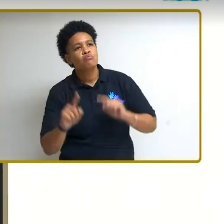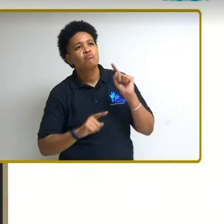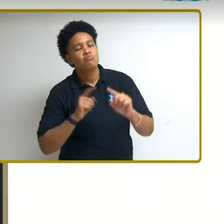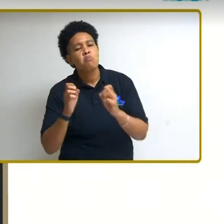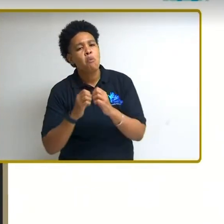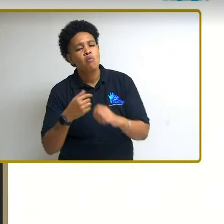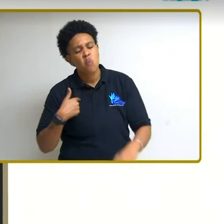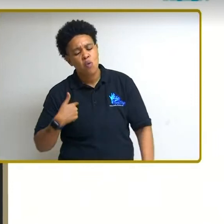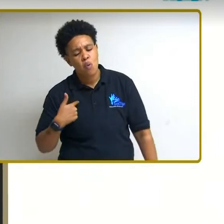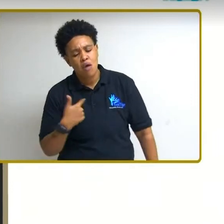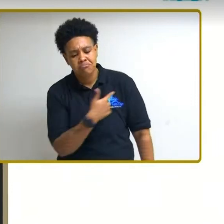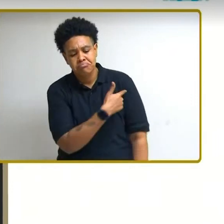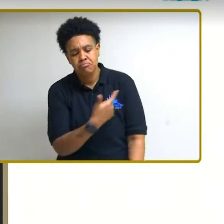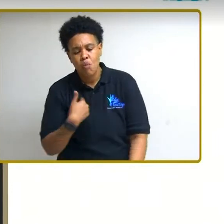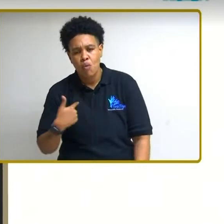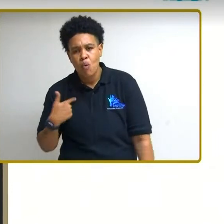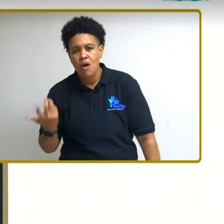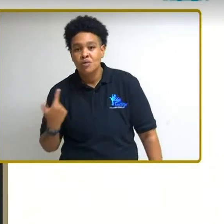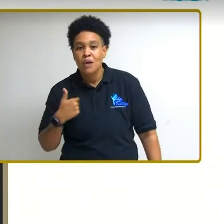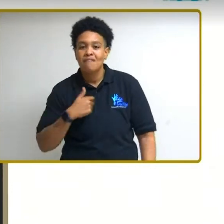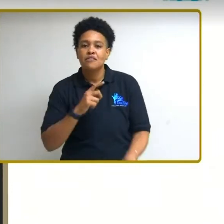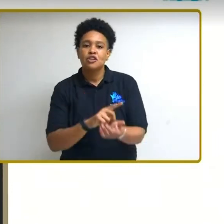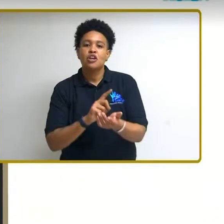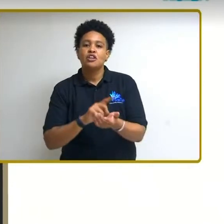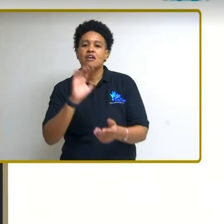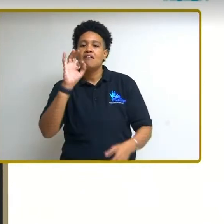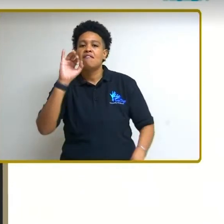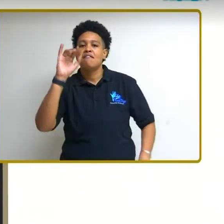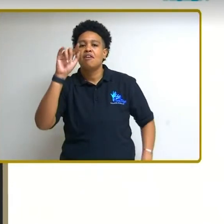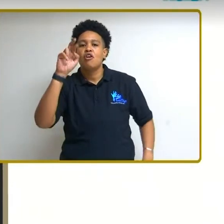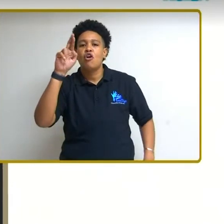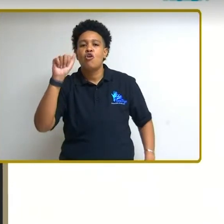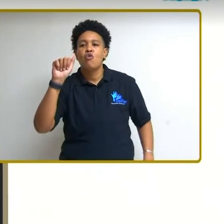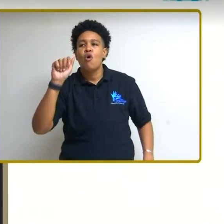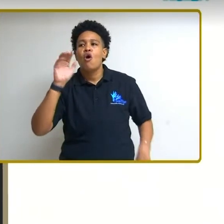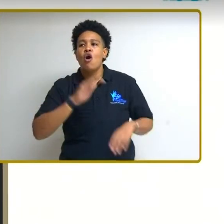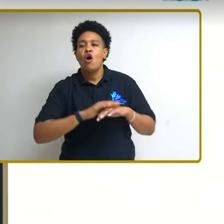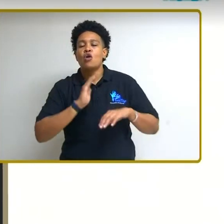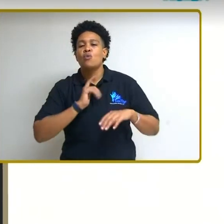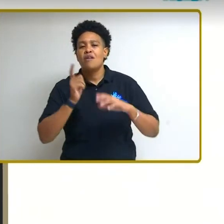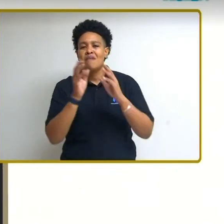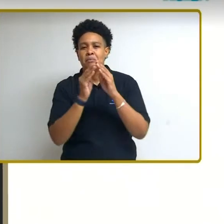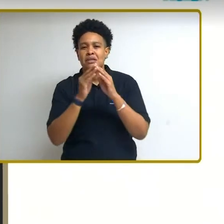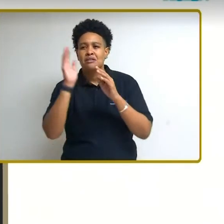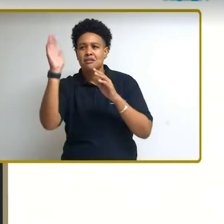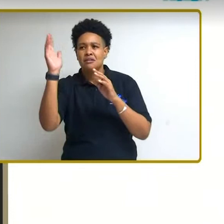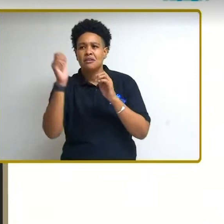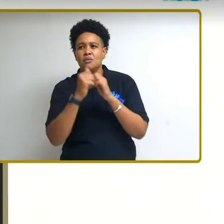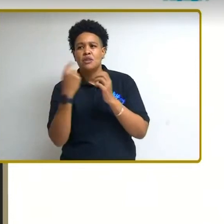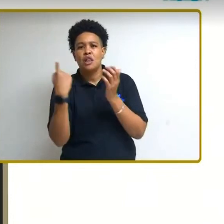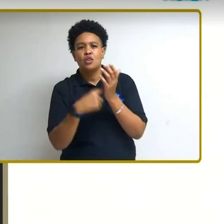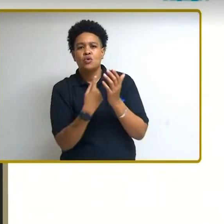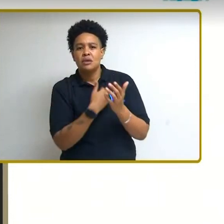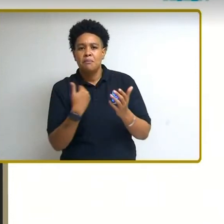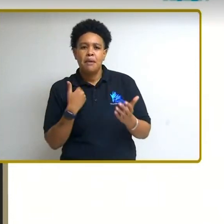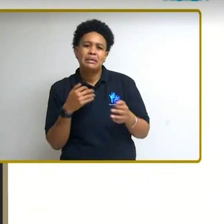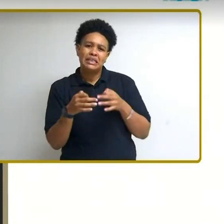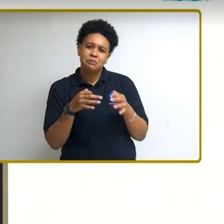across the teaching profession. We also have Dr. Figueroa on one of our platforms with about 1,000 of our